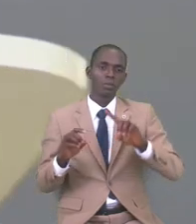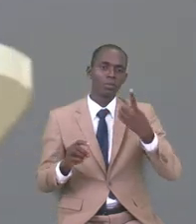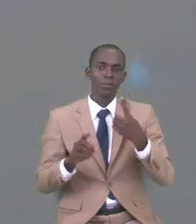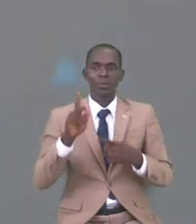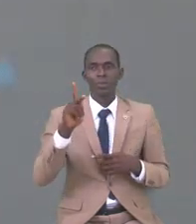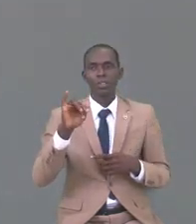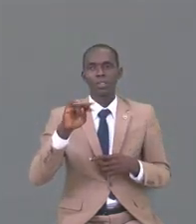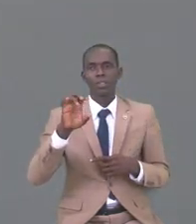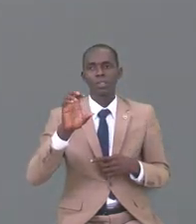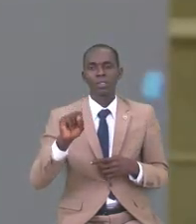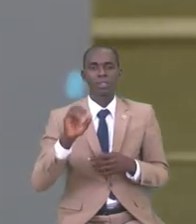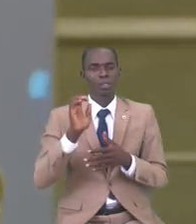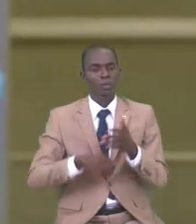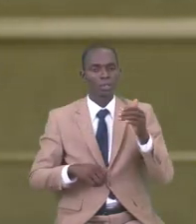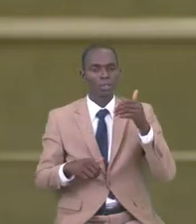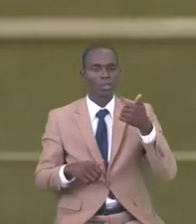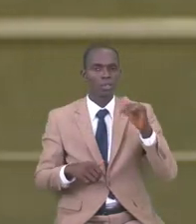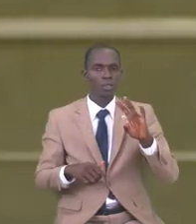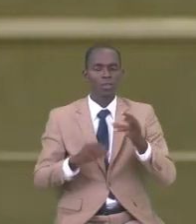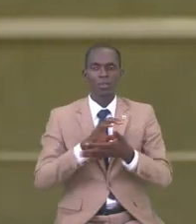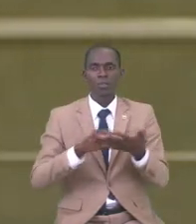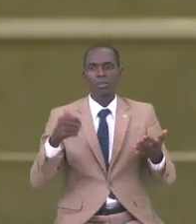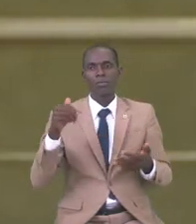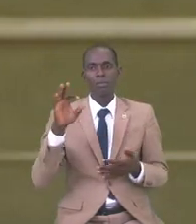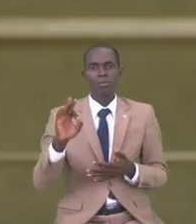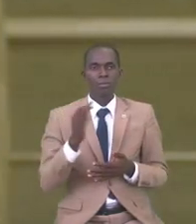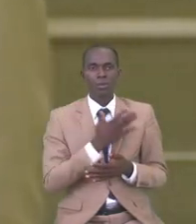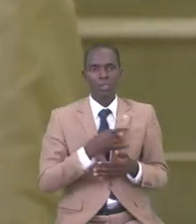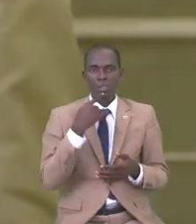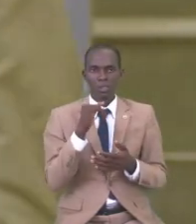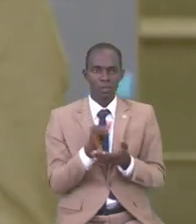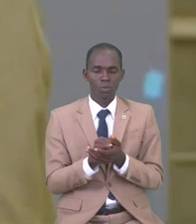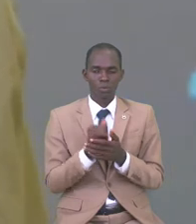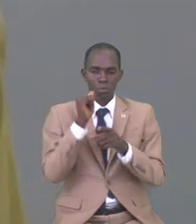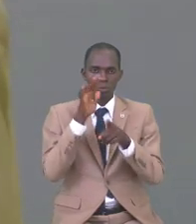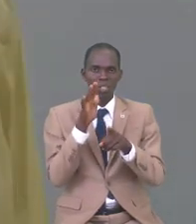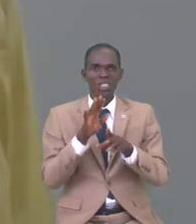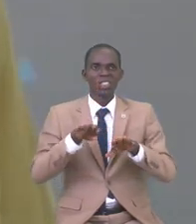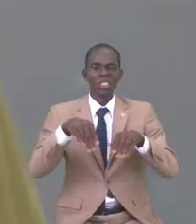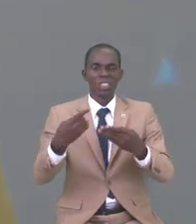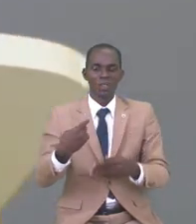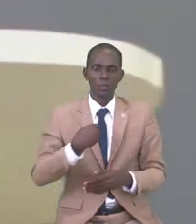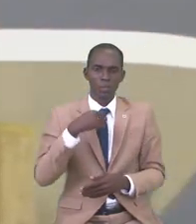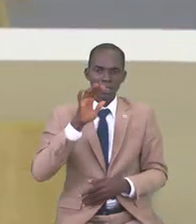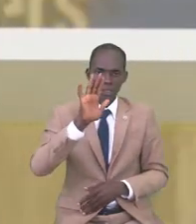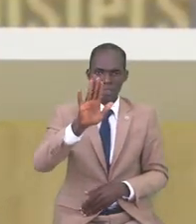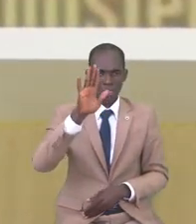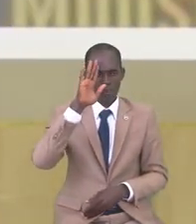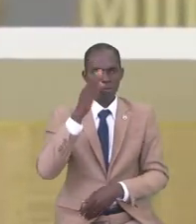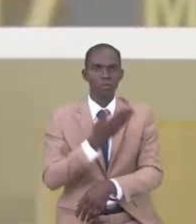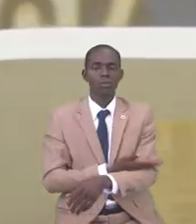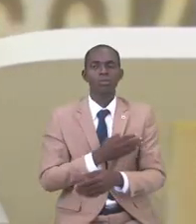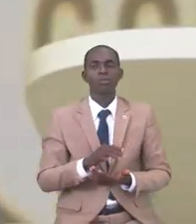verse 19. And he said unto her, give me thy son.